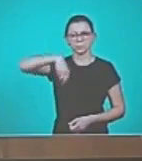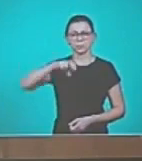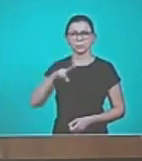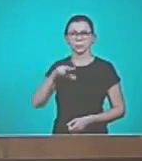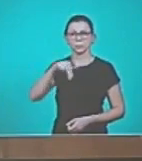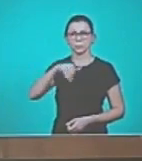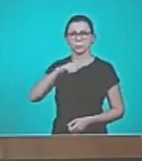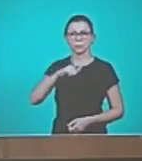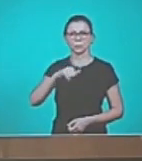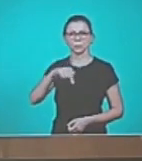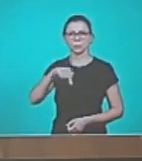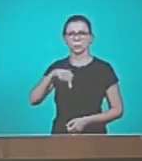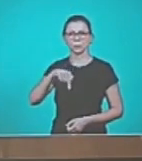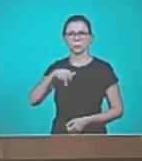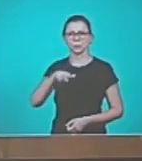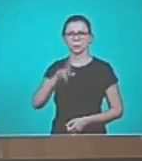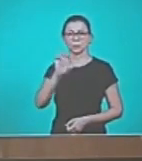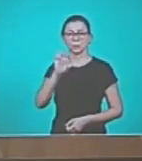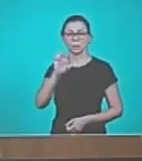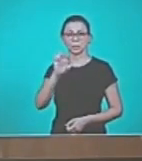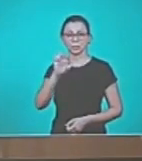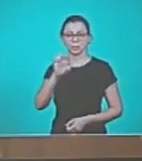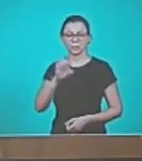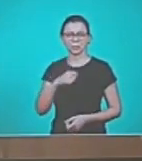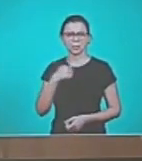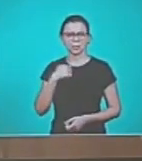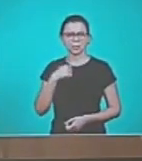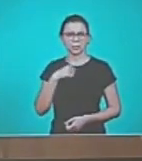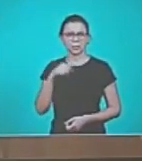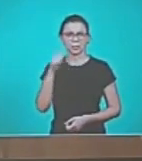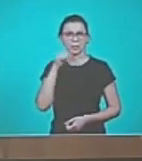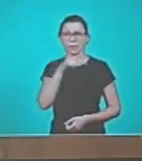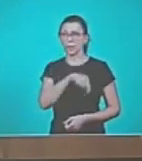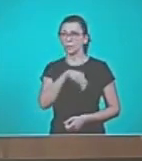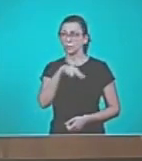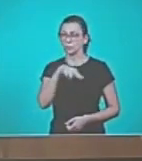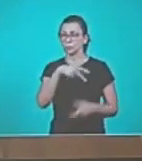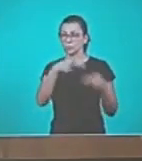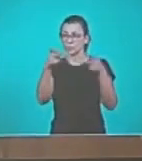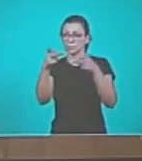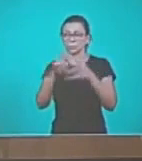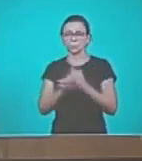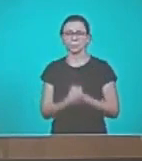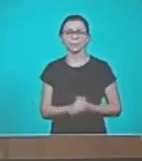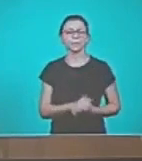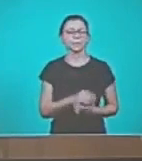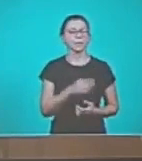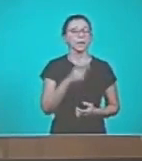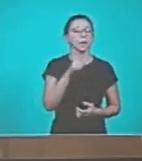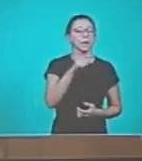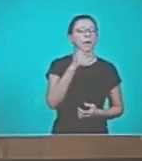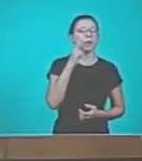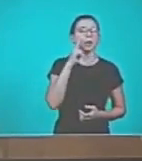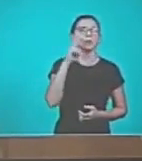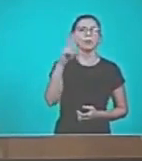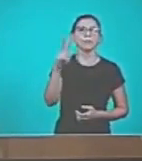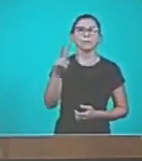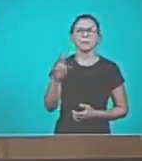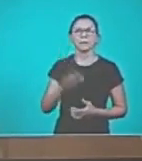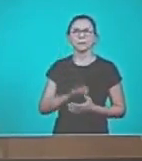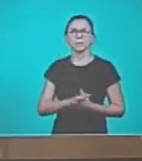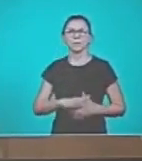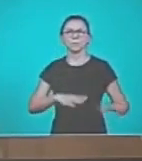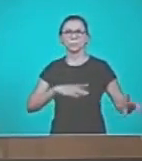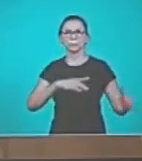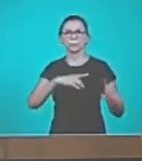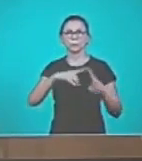She never went to Germany, but she said she was before a cemetery, right in